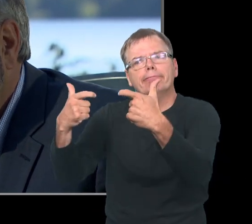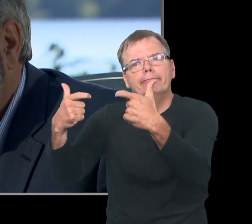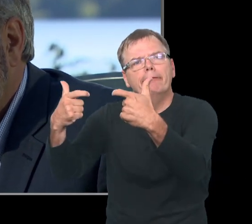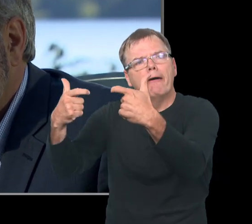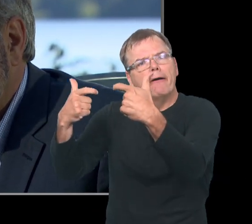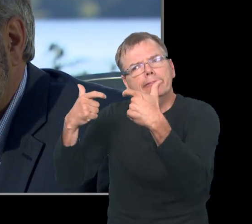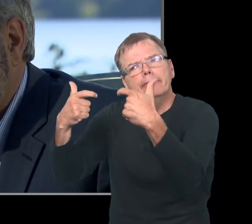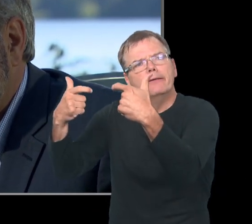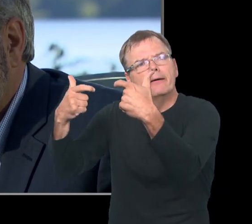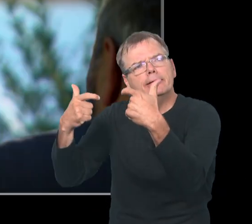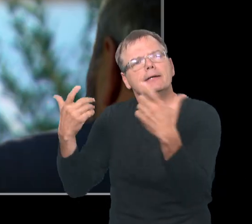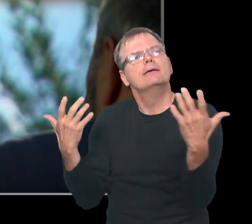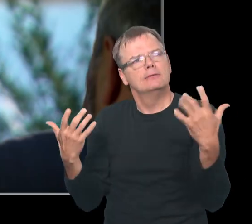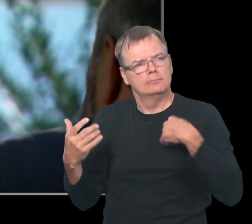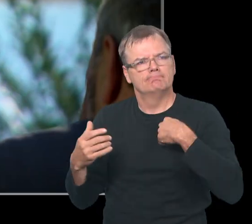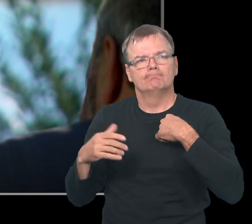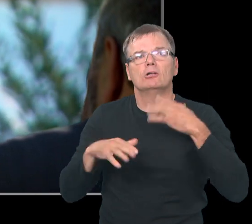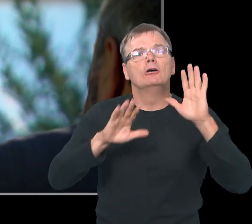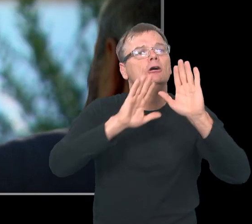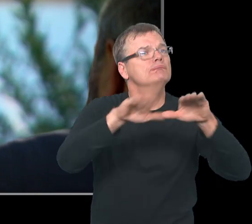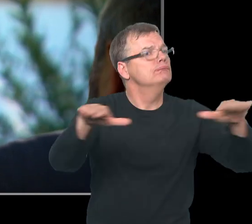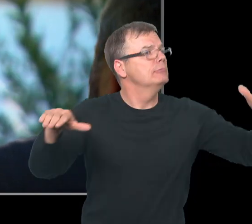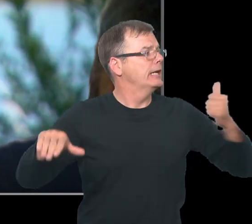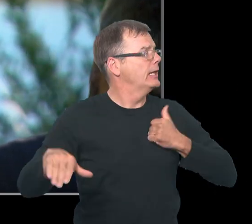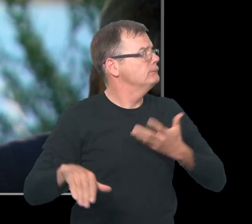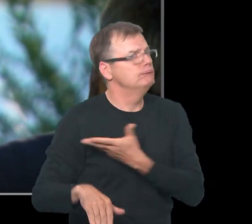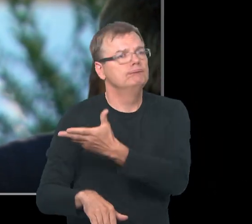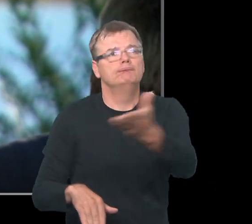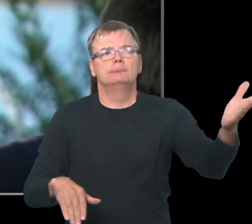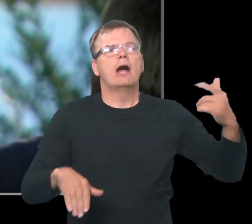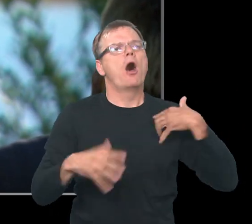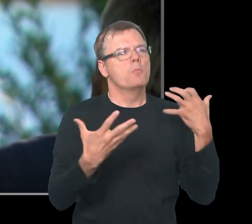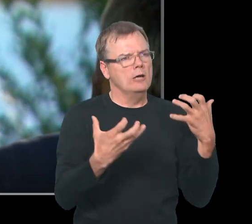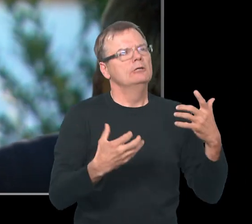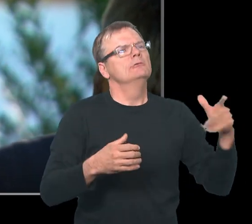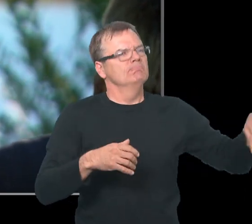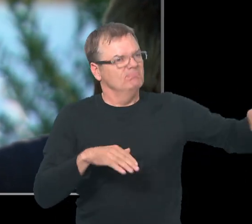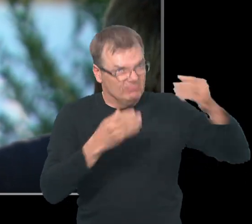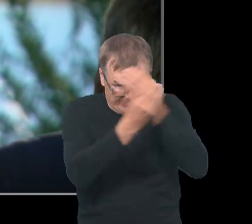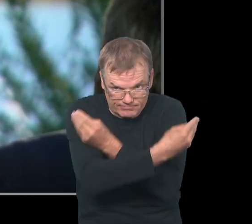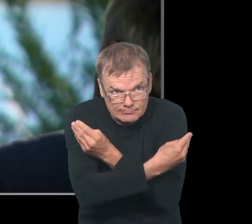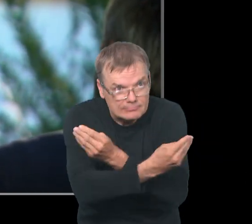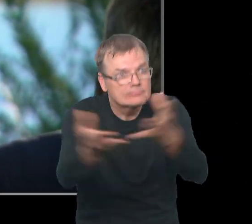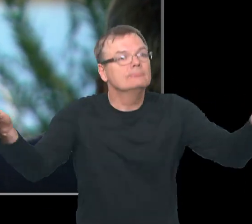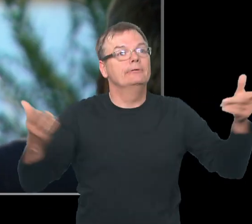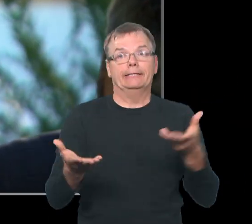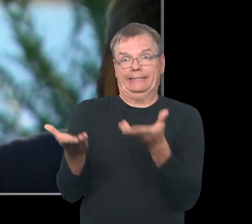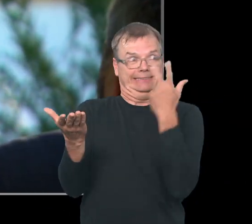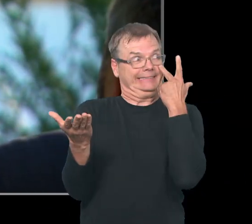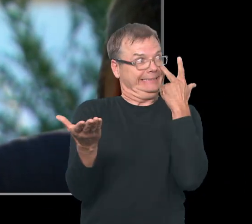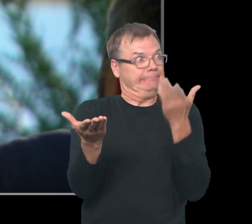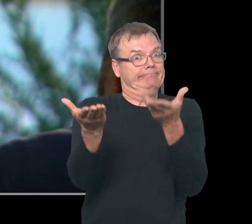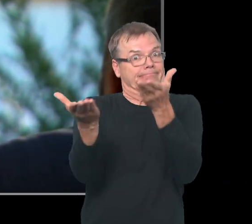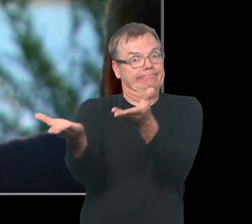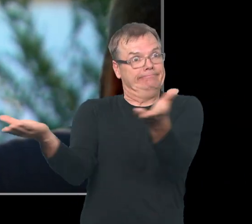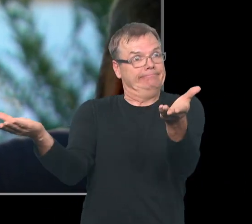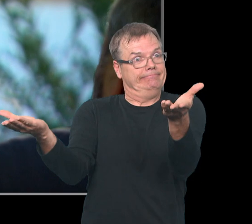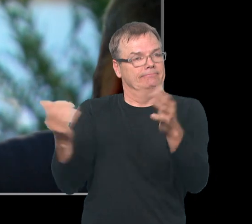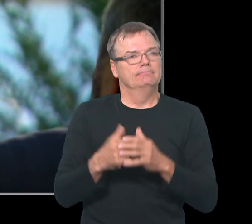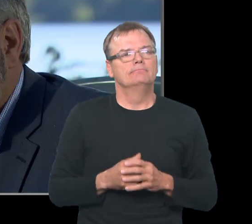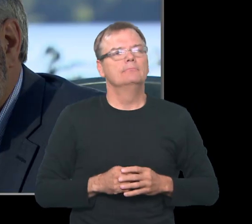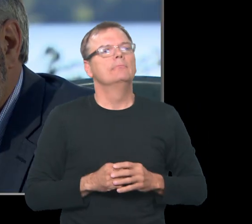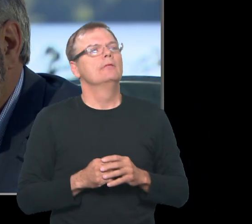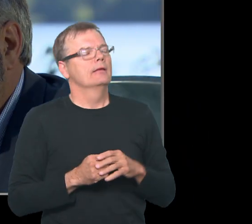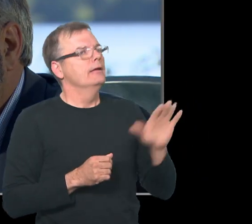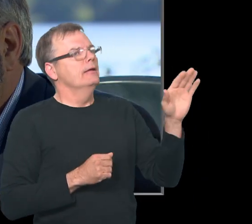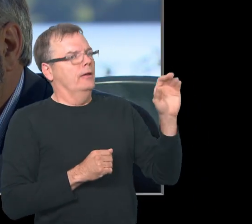I'll talk to Canadians about that. Clarity Act. Yes. Is that a priority for you to repeal the Clarity Act? No, it's